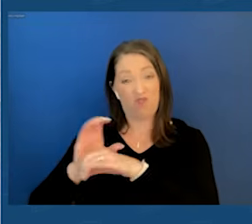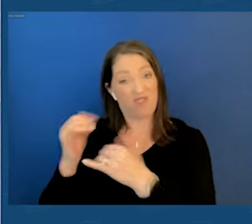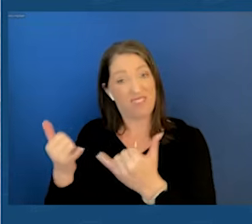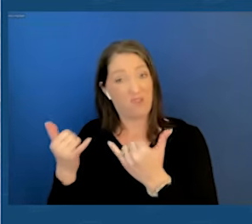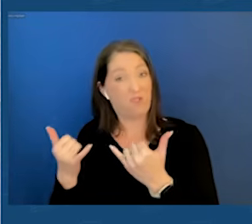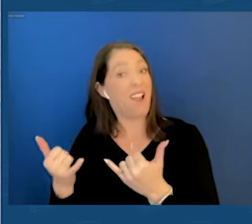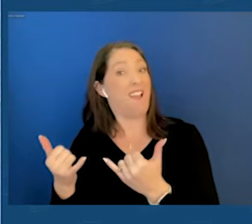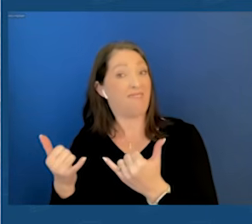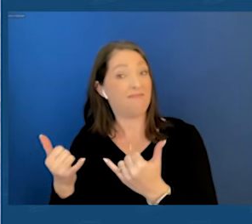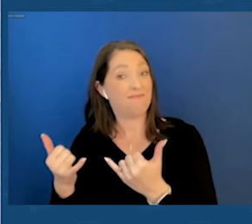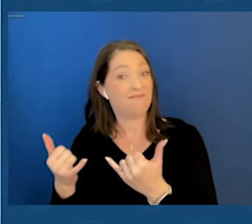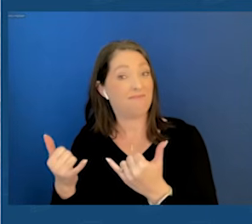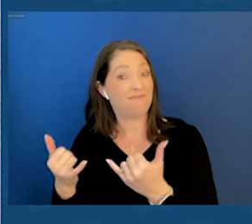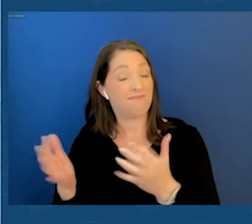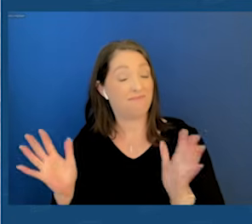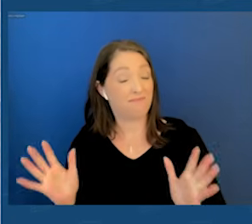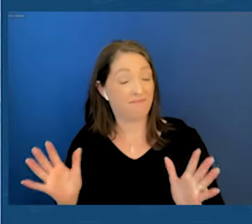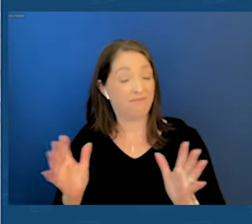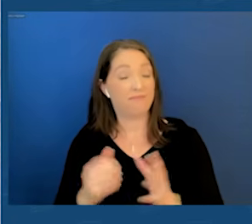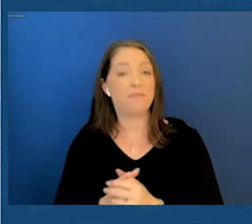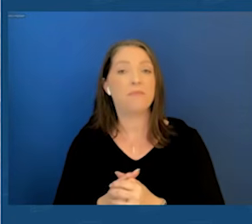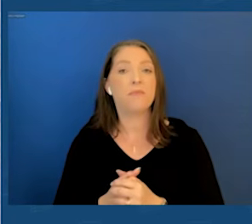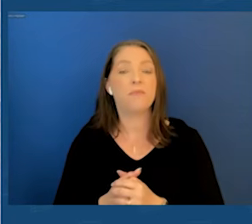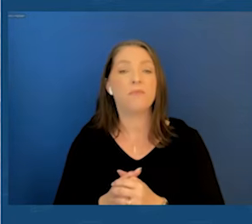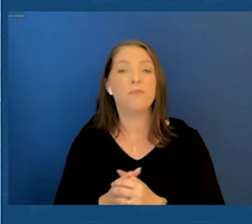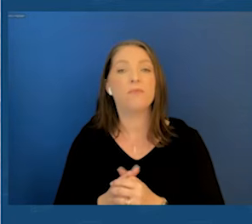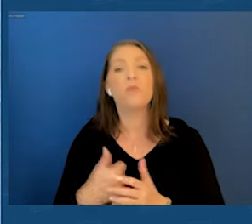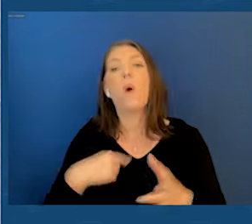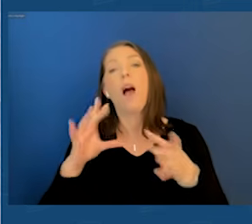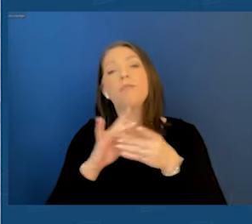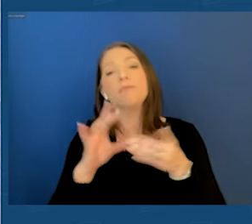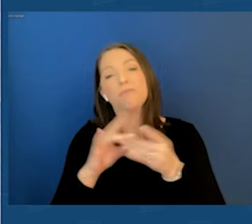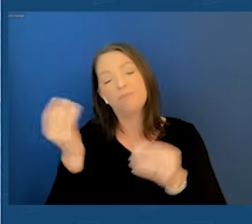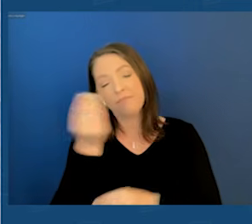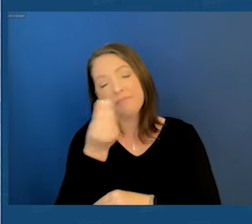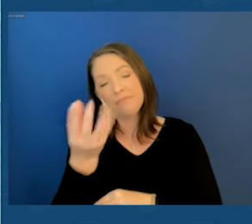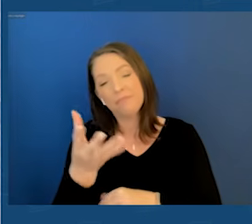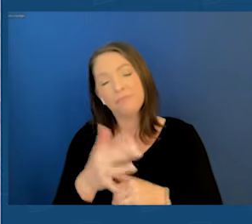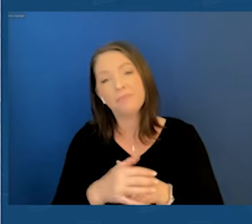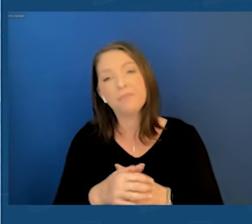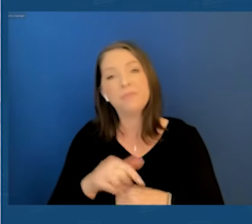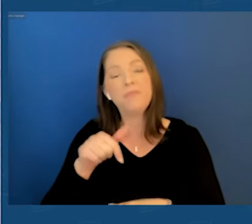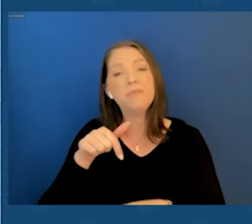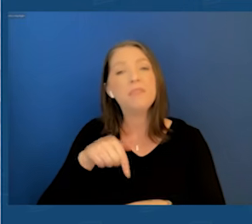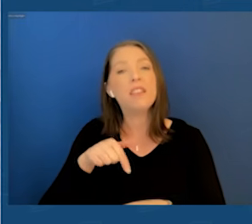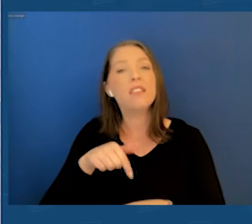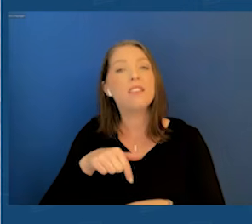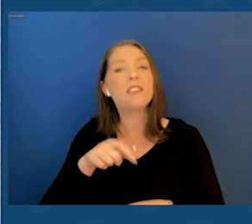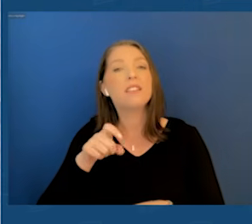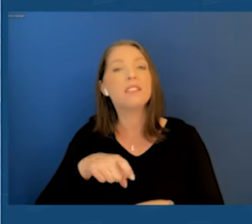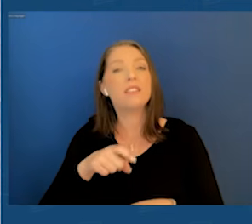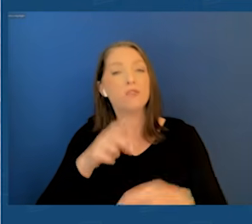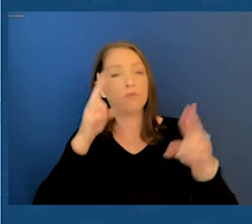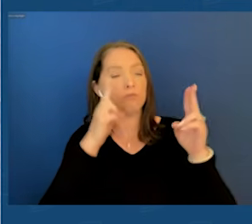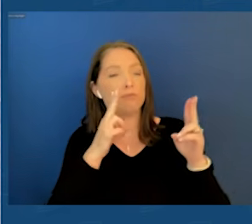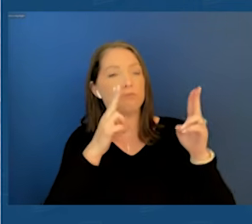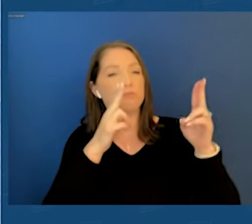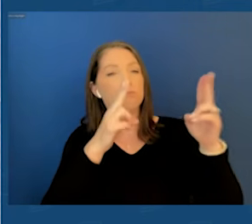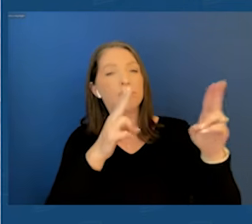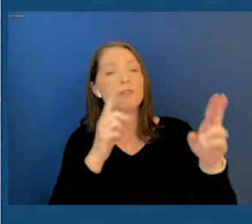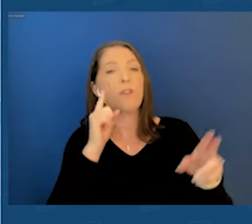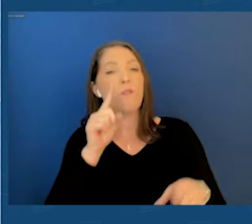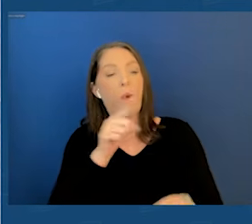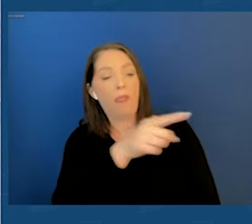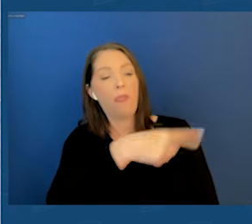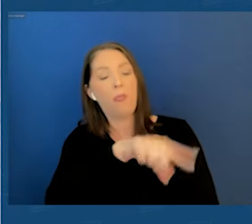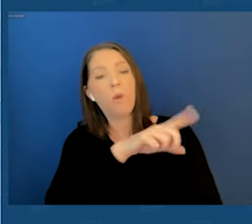Sunday morning. So I say this, my friends, I say that this one has to be dedicated to them because we sit in